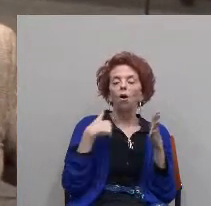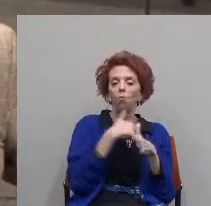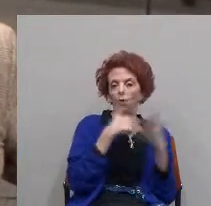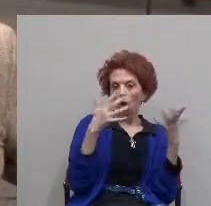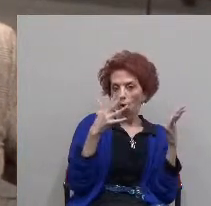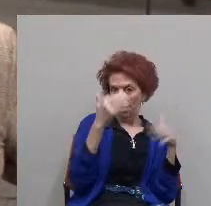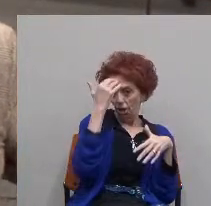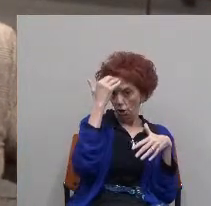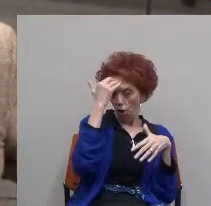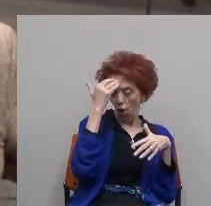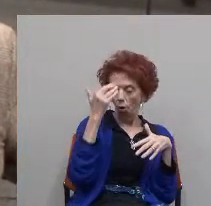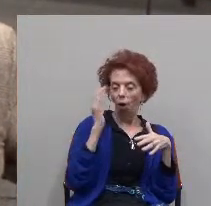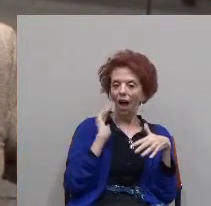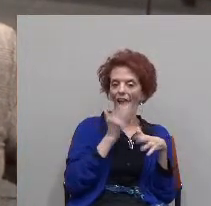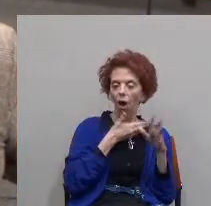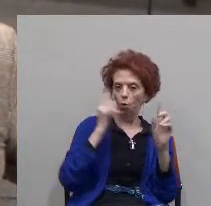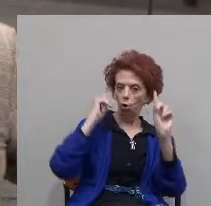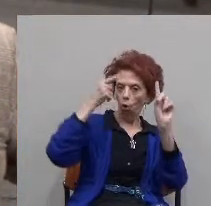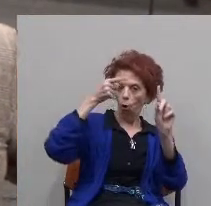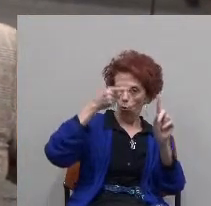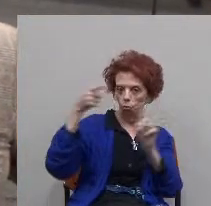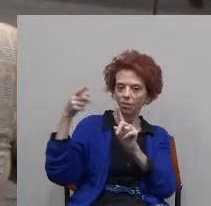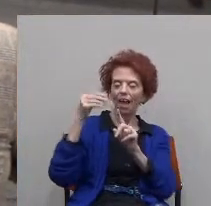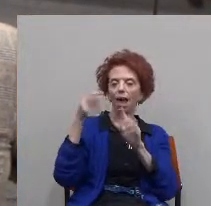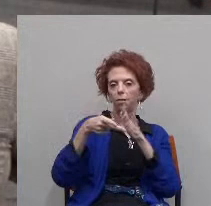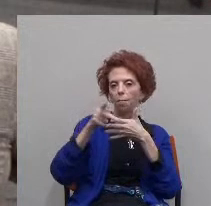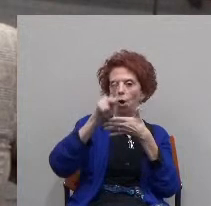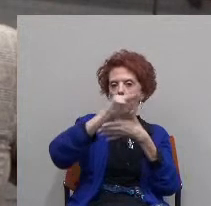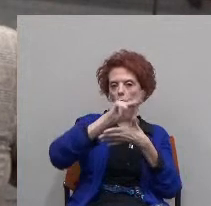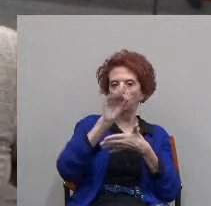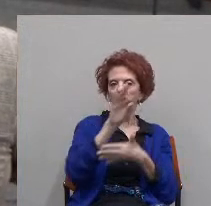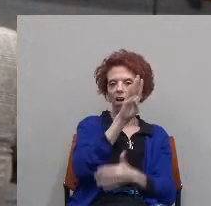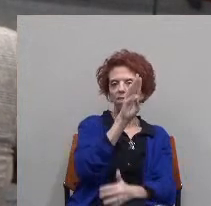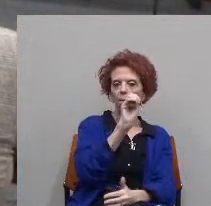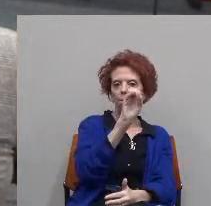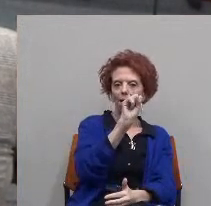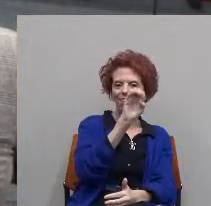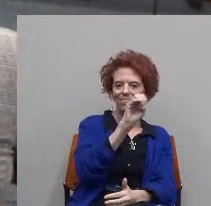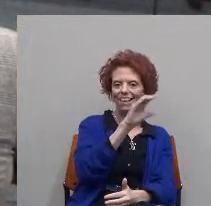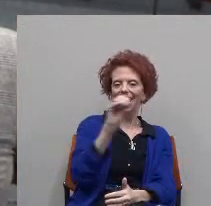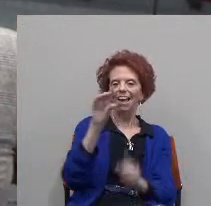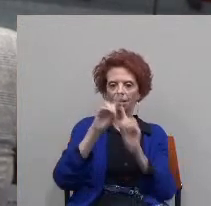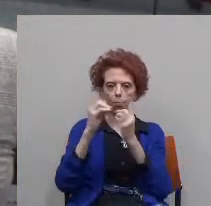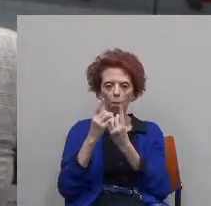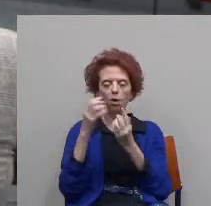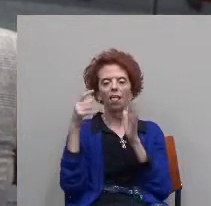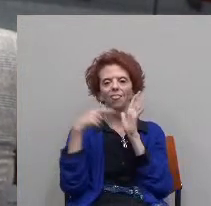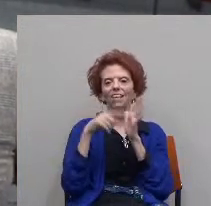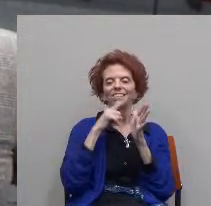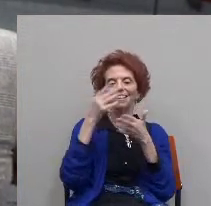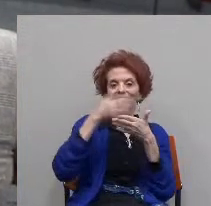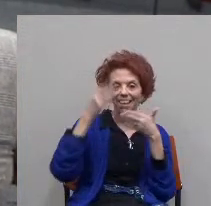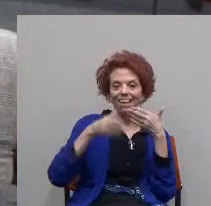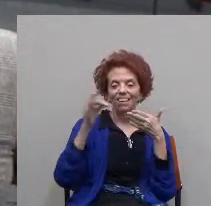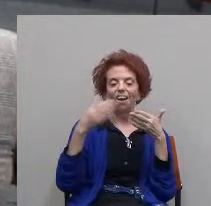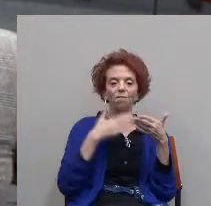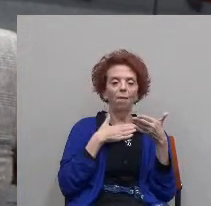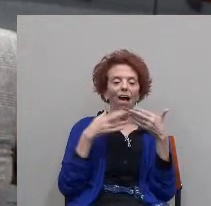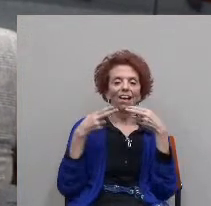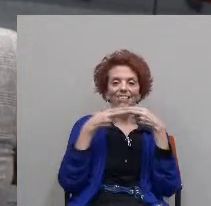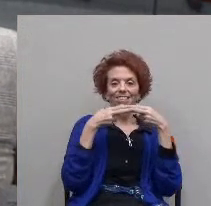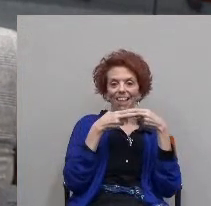our critical goals around and the priorities of both BESE and the department. So this is the end of my